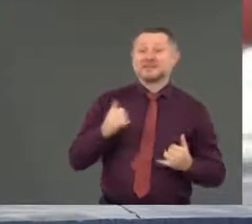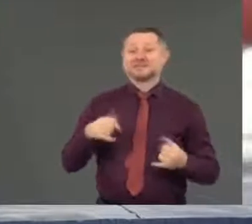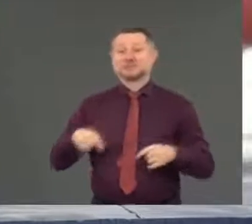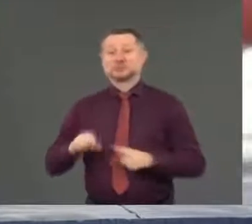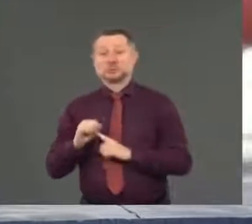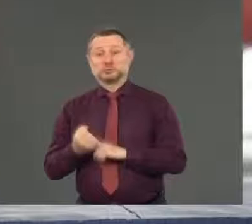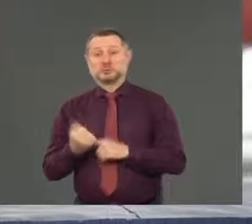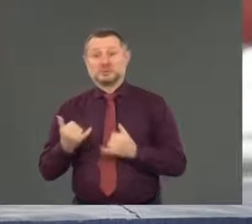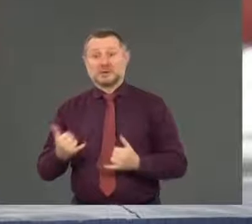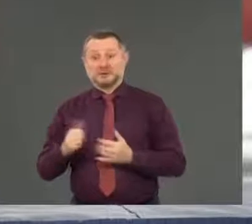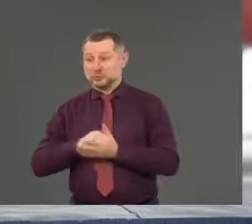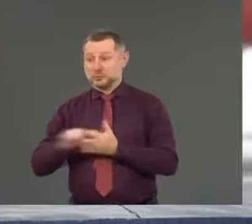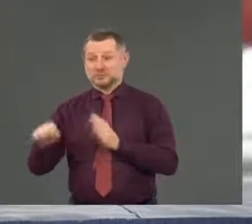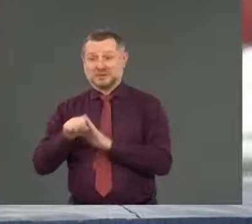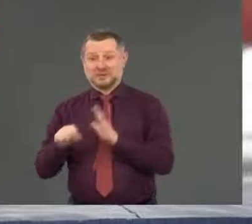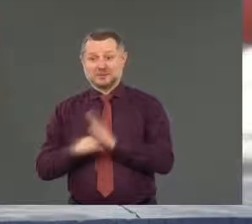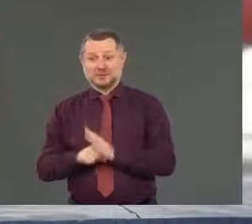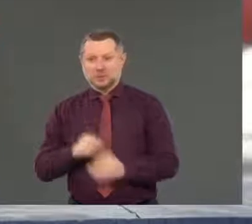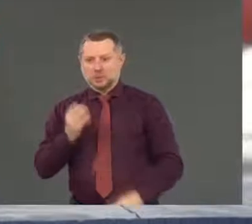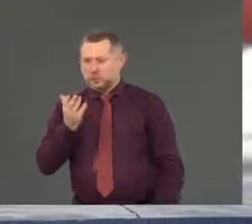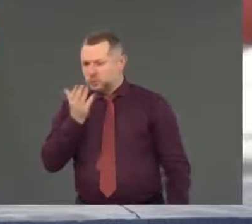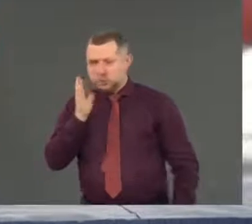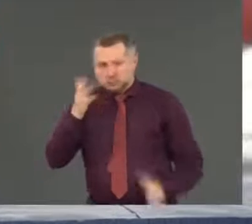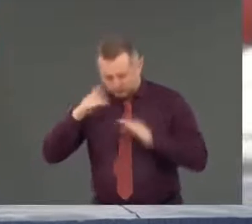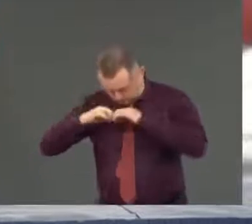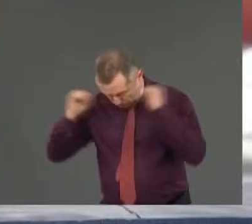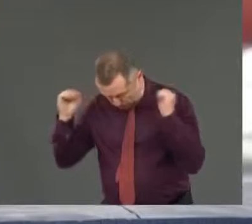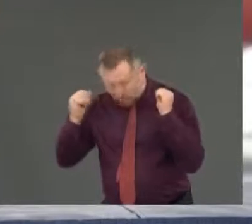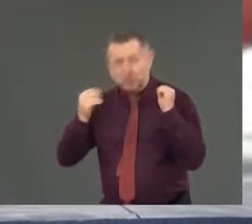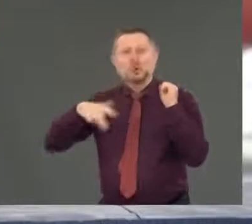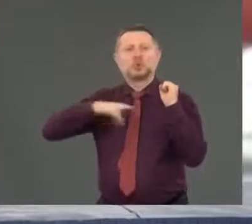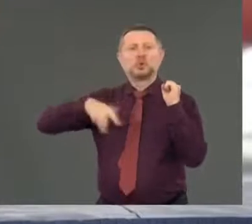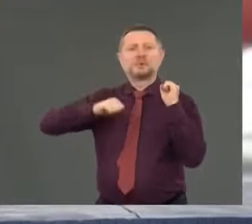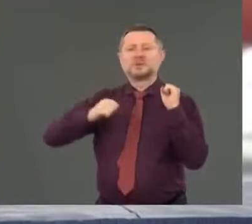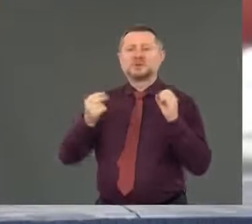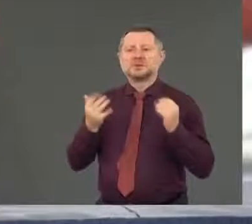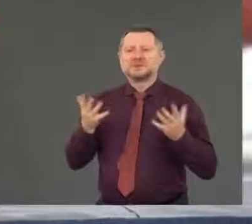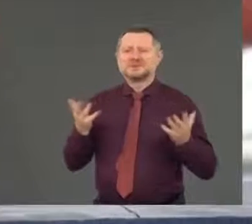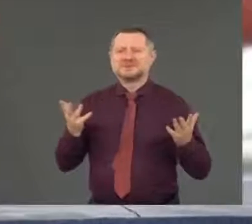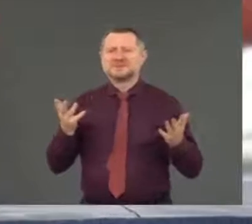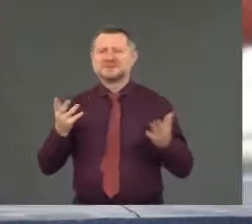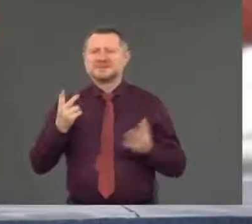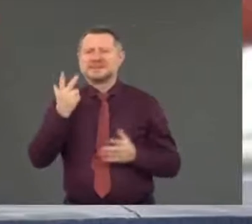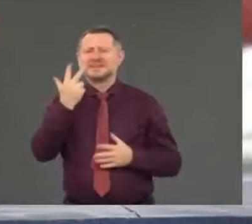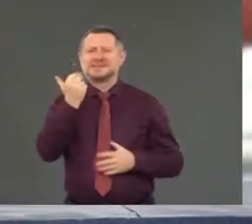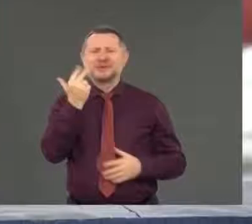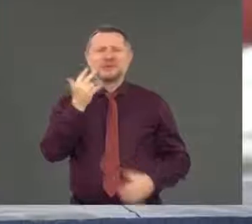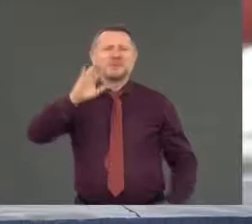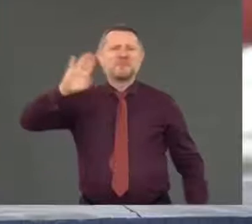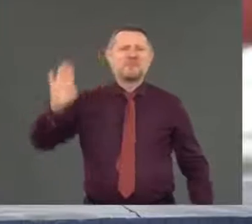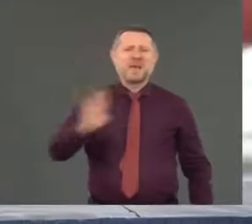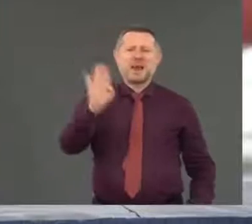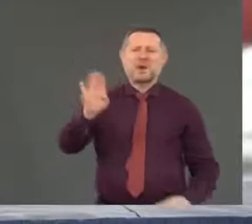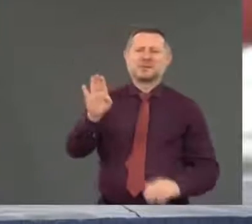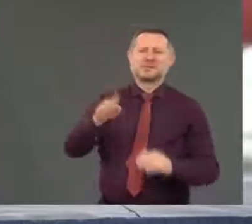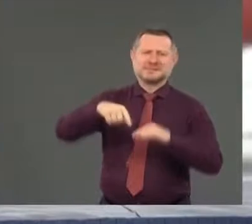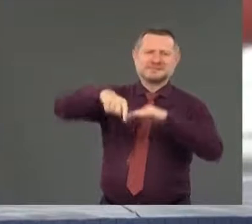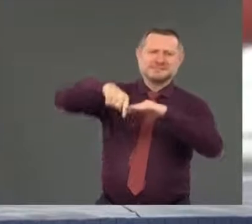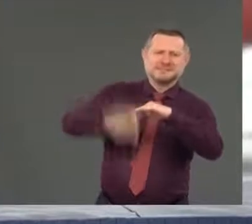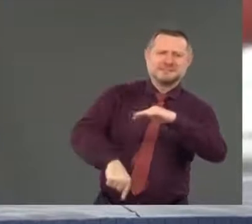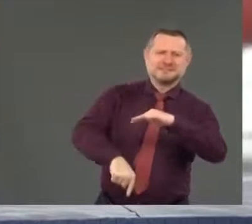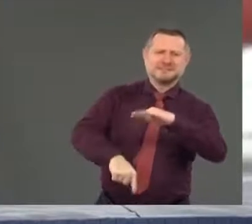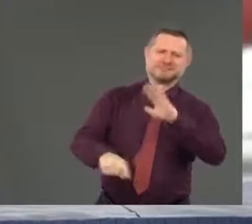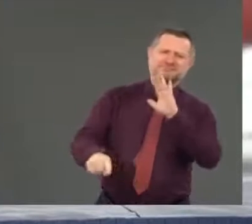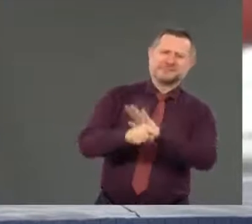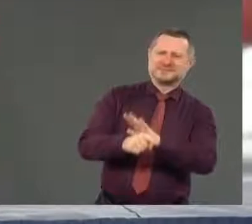any money. We have a $13 billion deficit. We're now looking at cutting